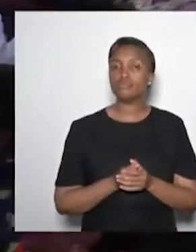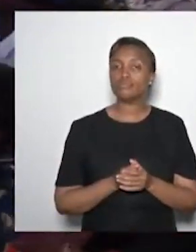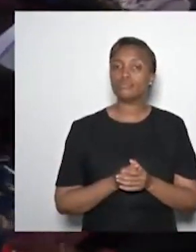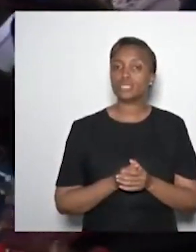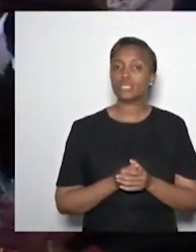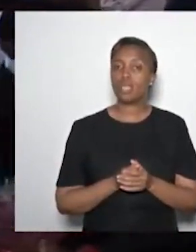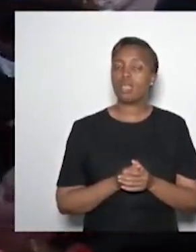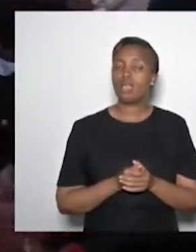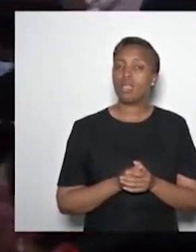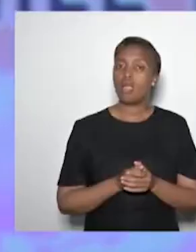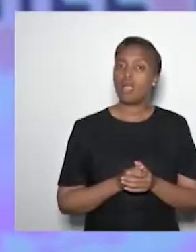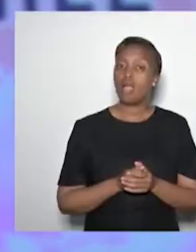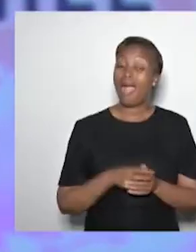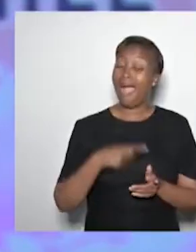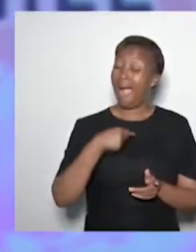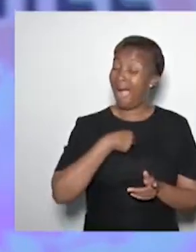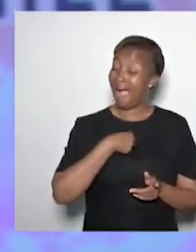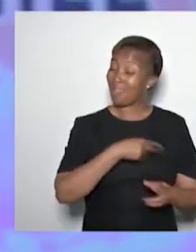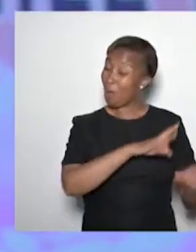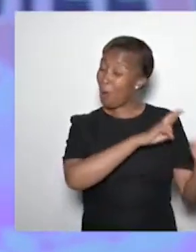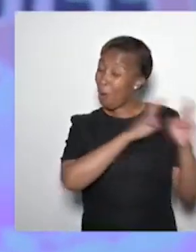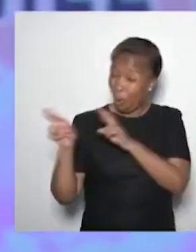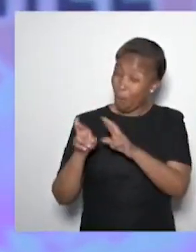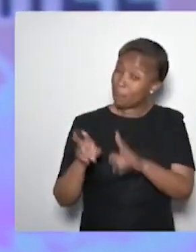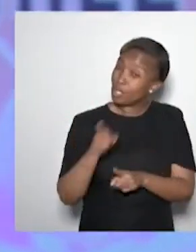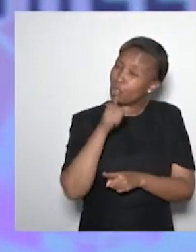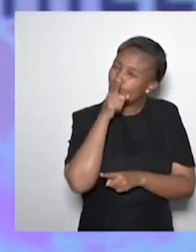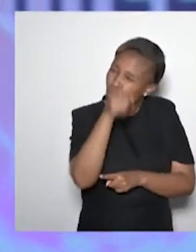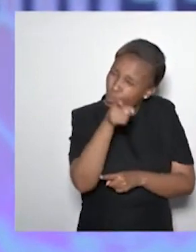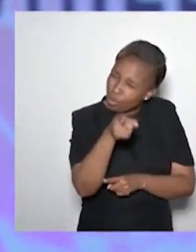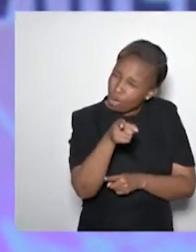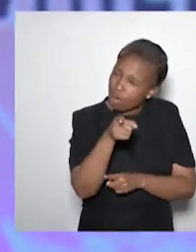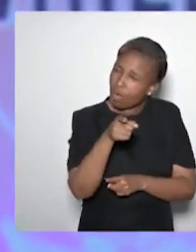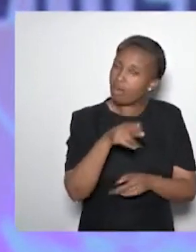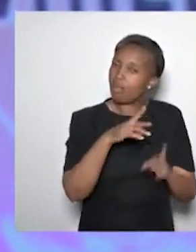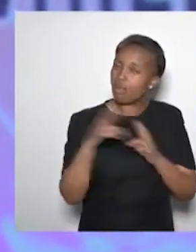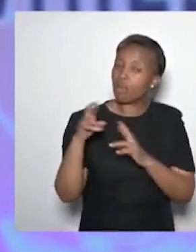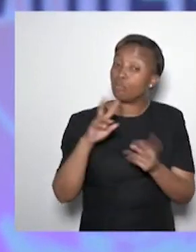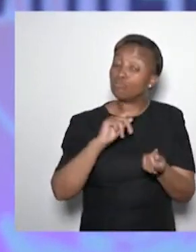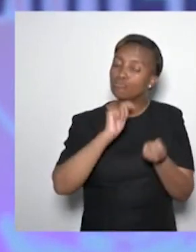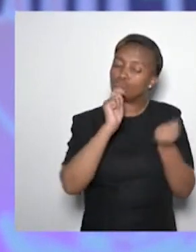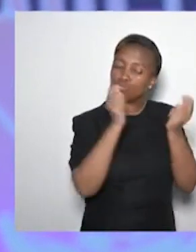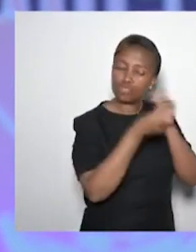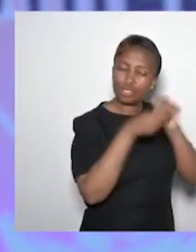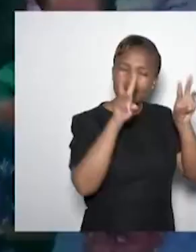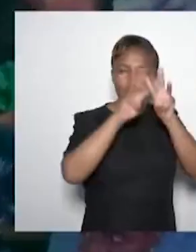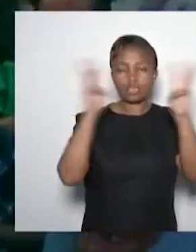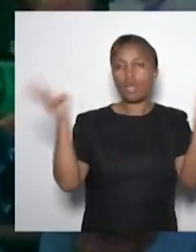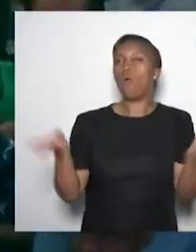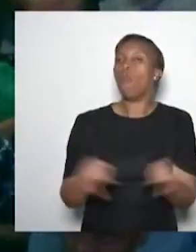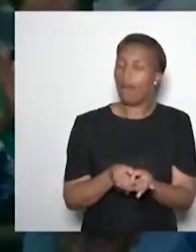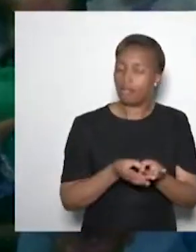Let me say it again. I hope you are ready to be a world changer.